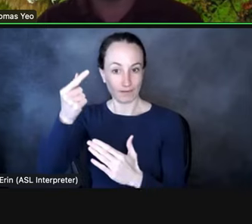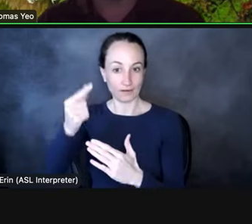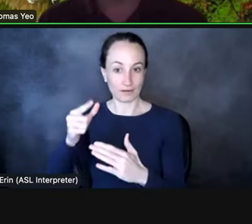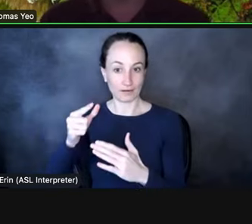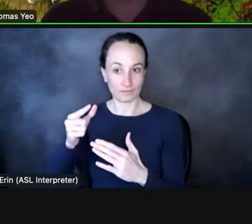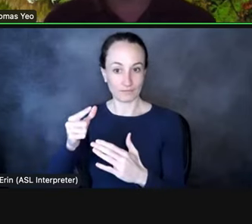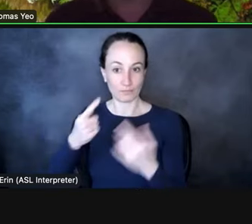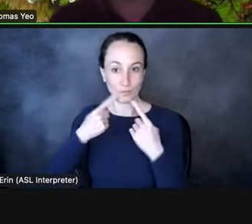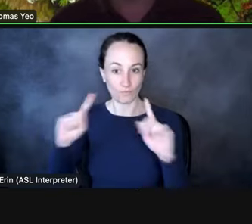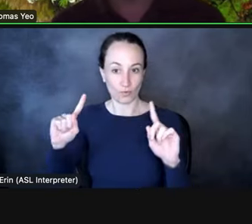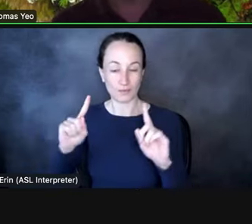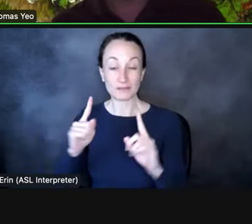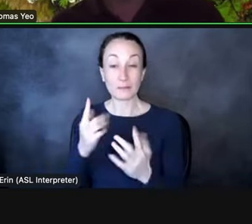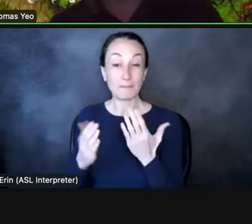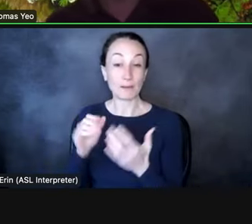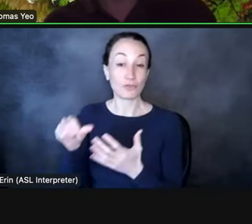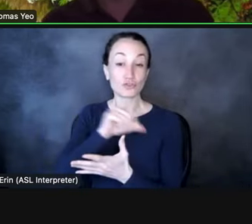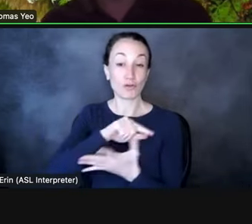prediction.